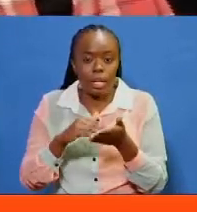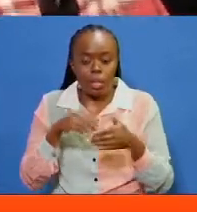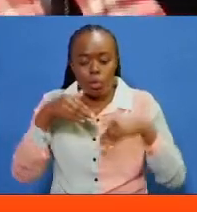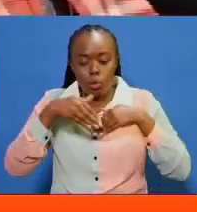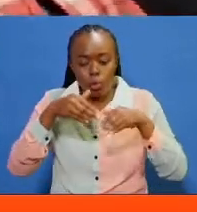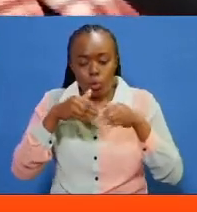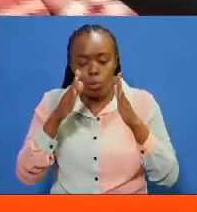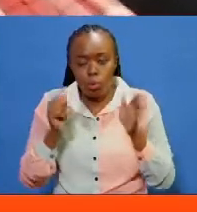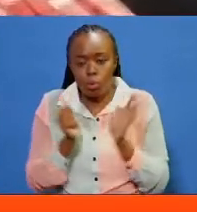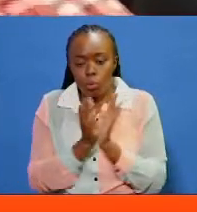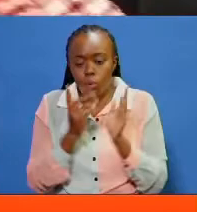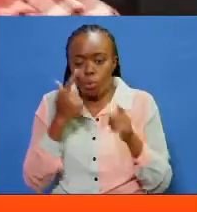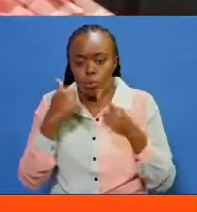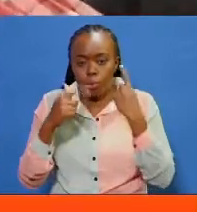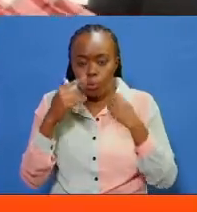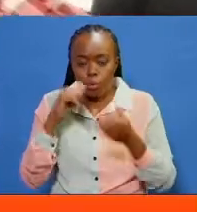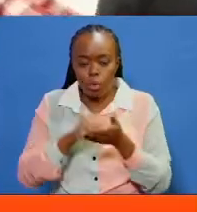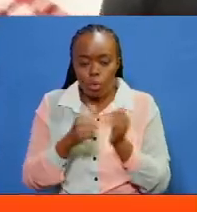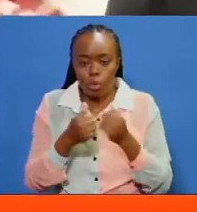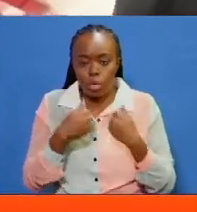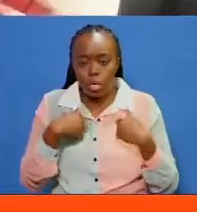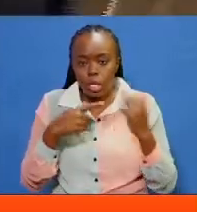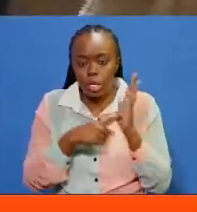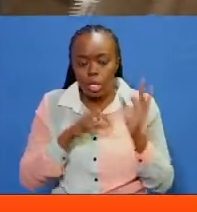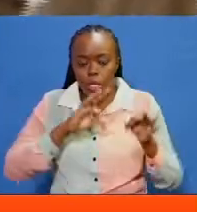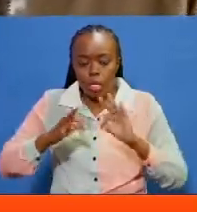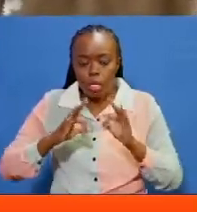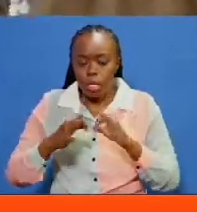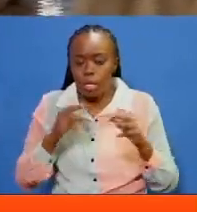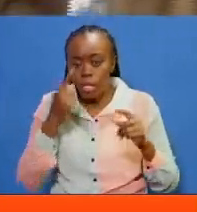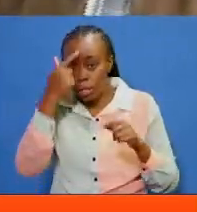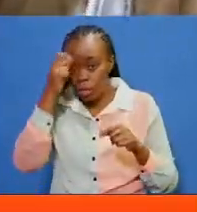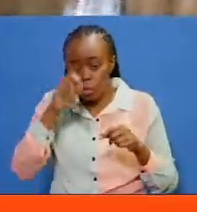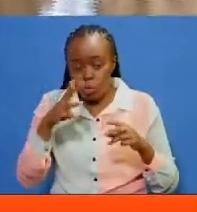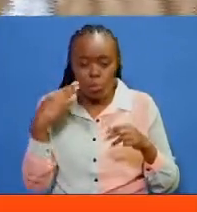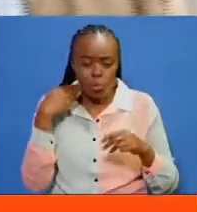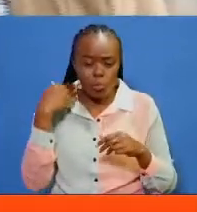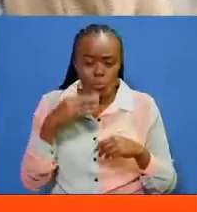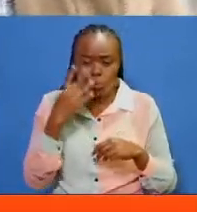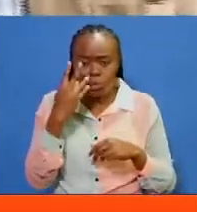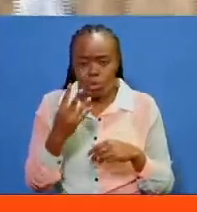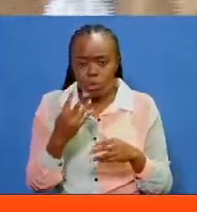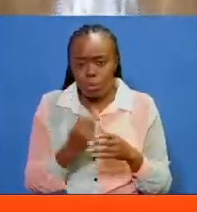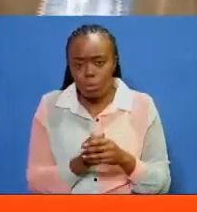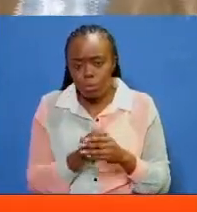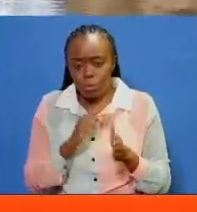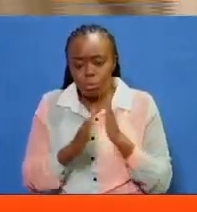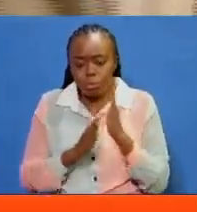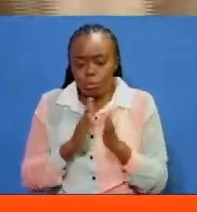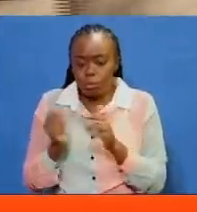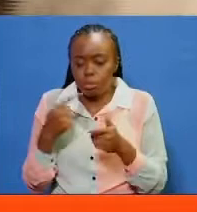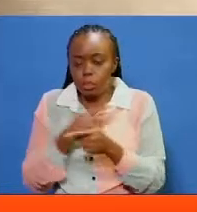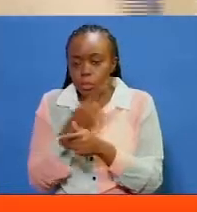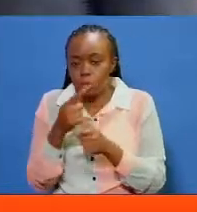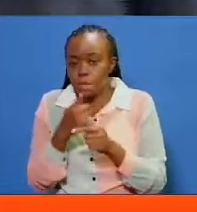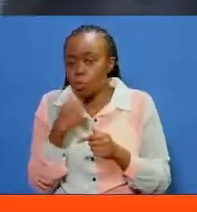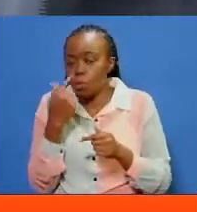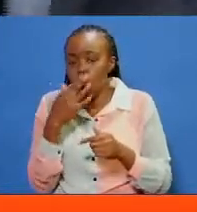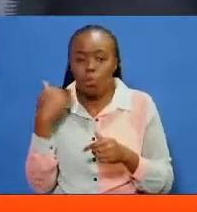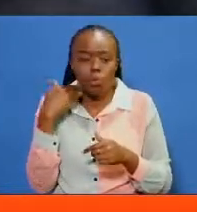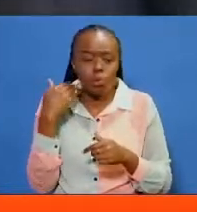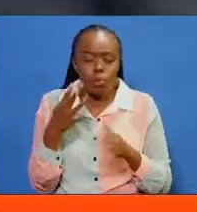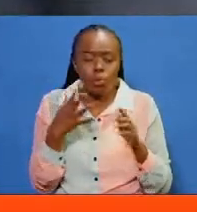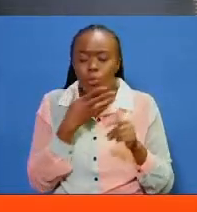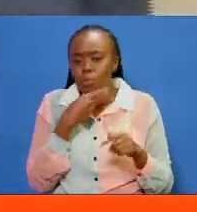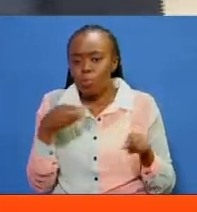a public outcry that demanded justice for the murder of the four. Among those killed were